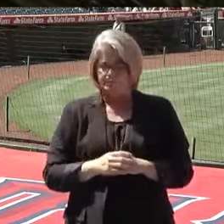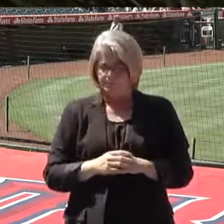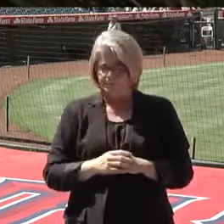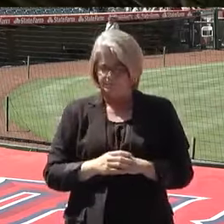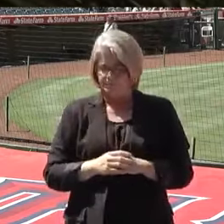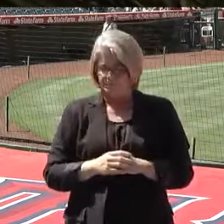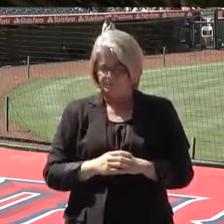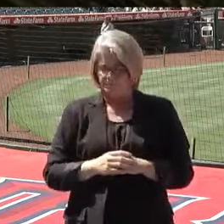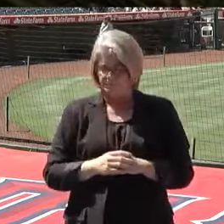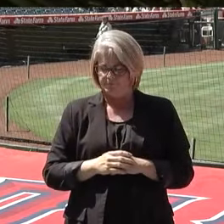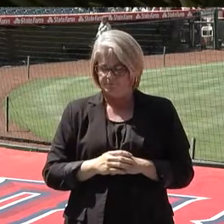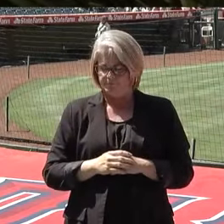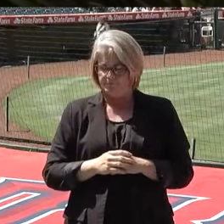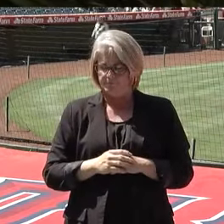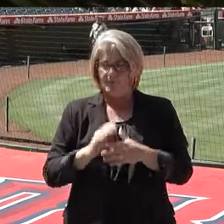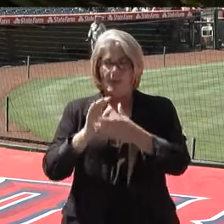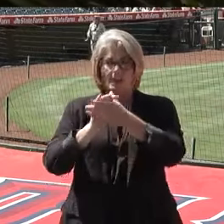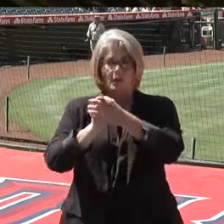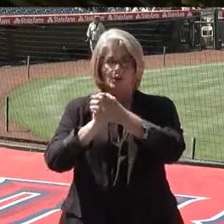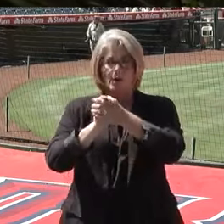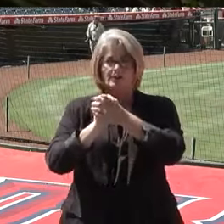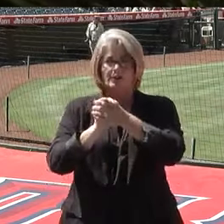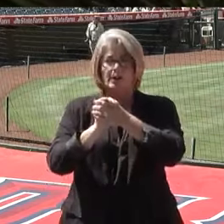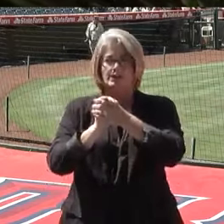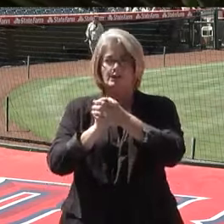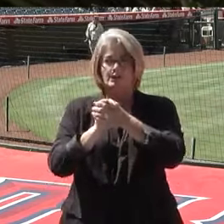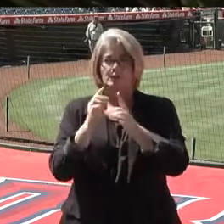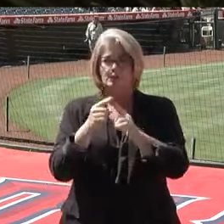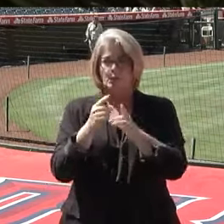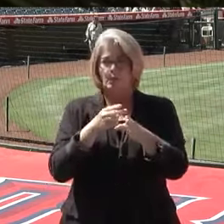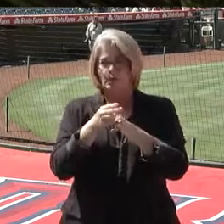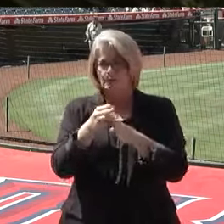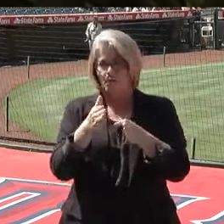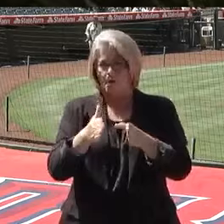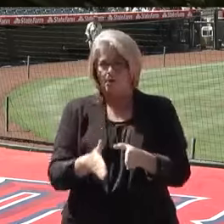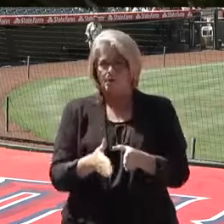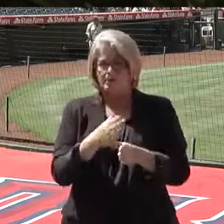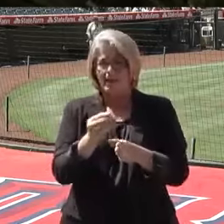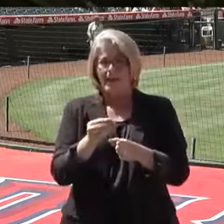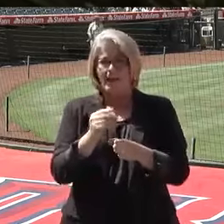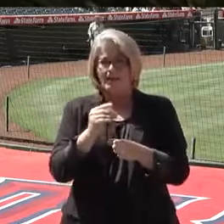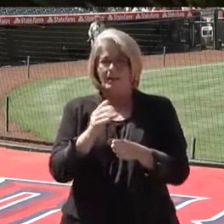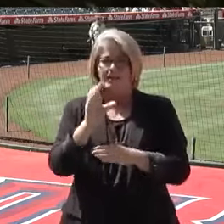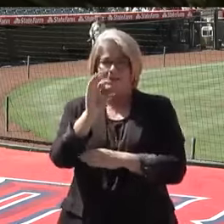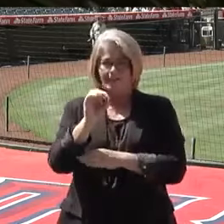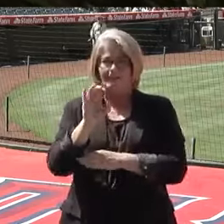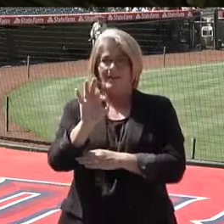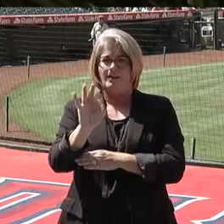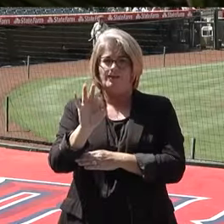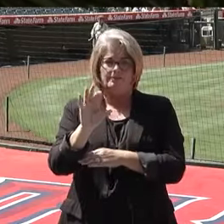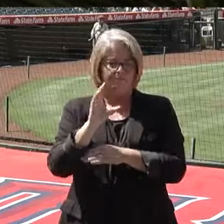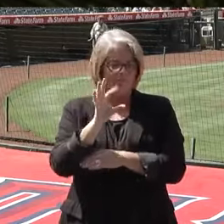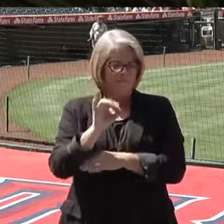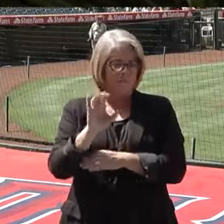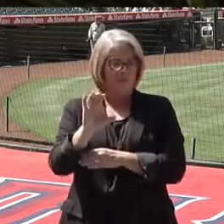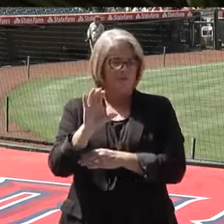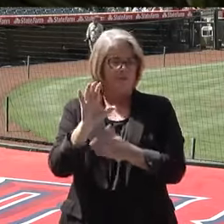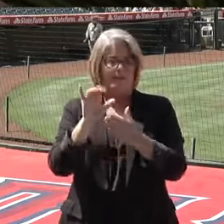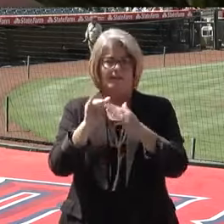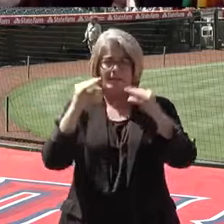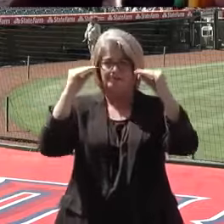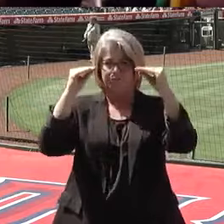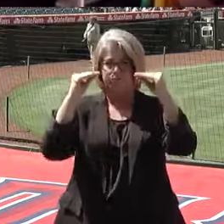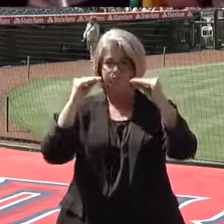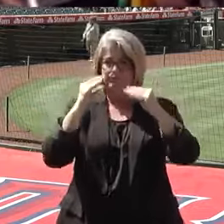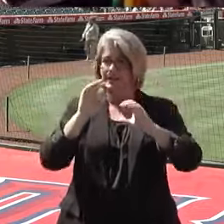Congratulations to these extraordinary scholars and to the dedicated faculty who mentor them. Would the winners please stand and be recognized?